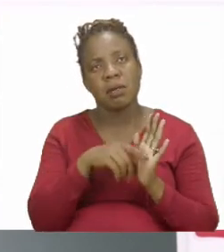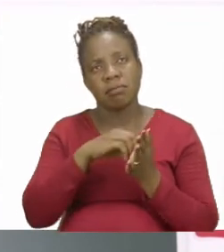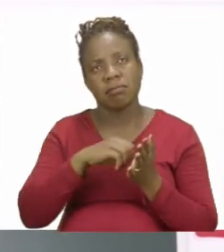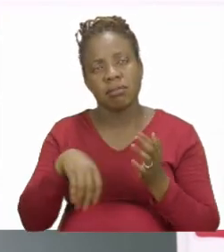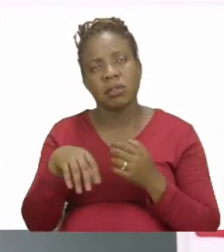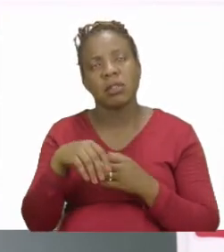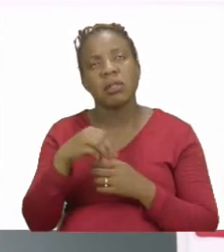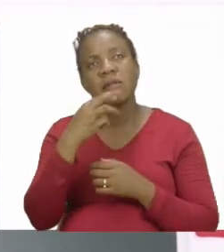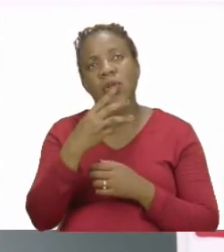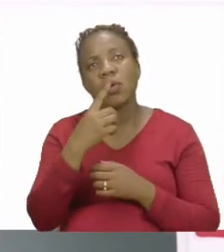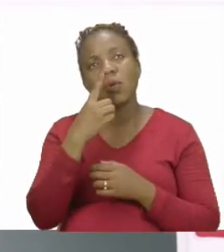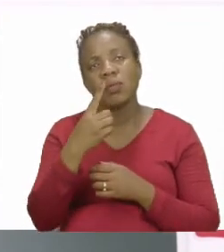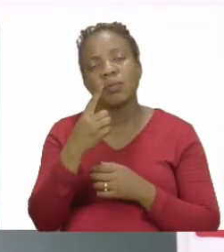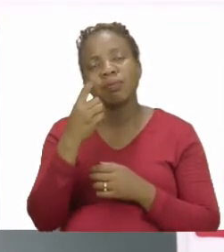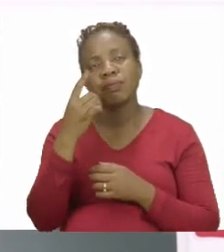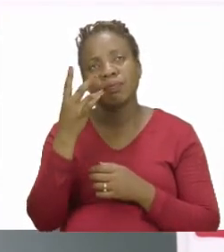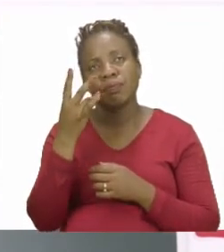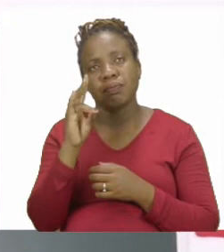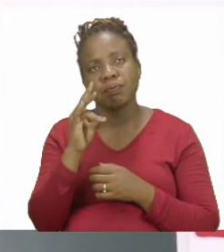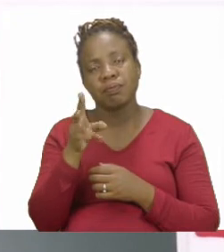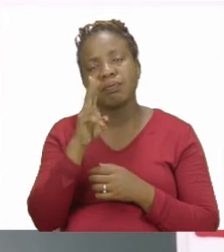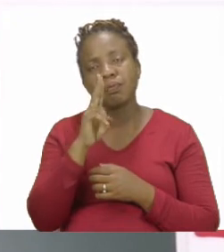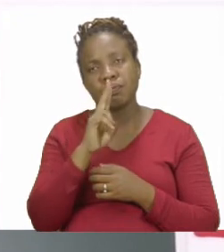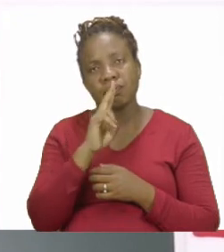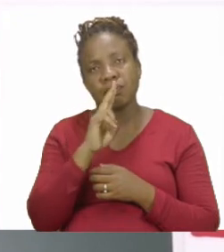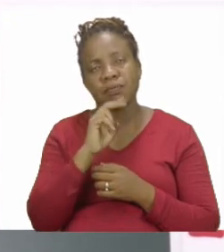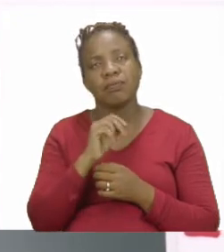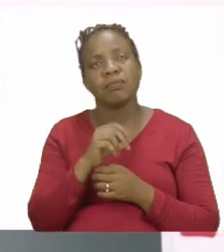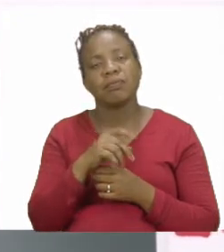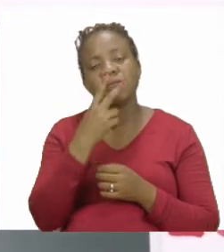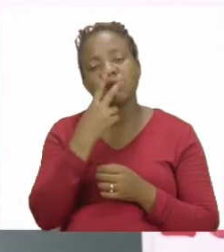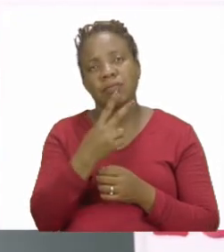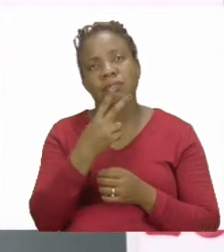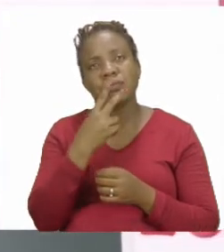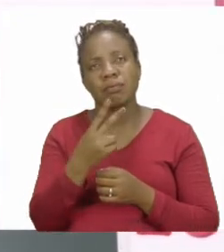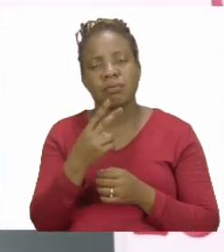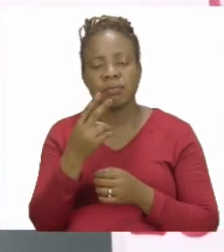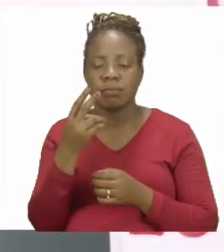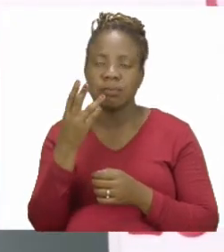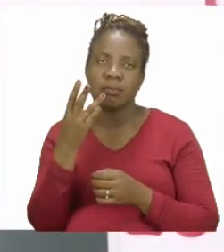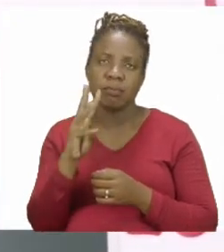226. Let's try the addition sum. Here it says